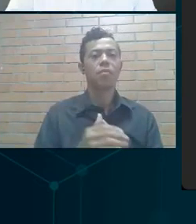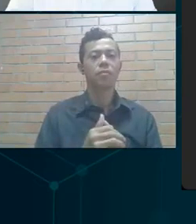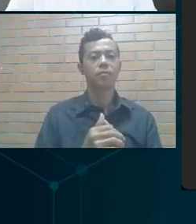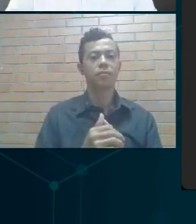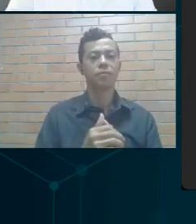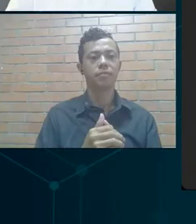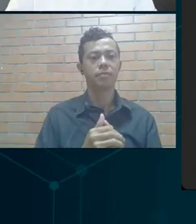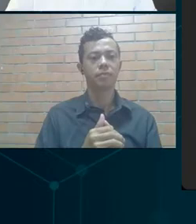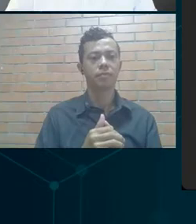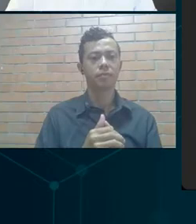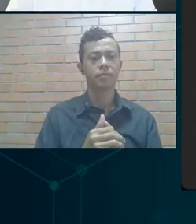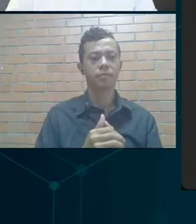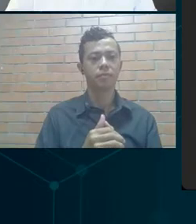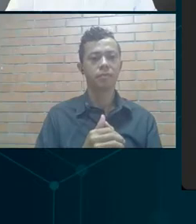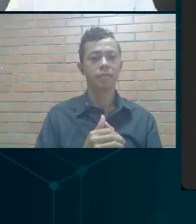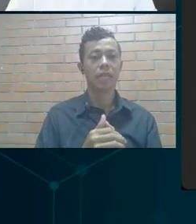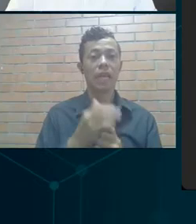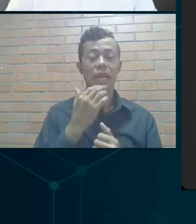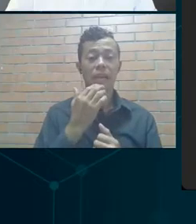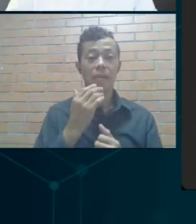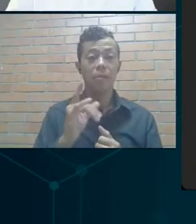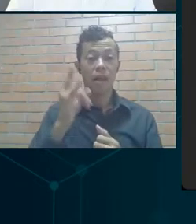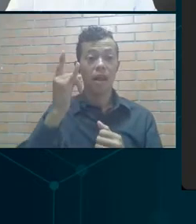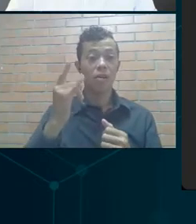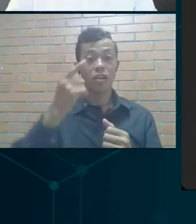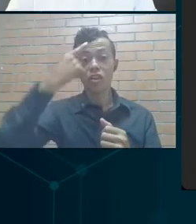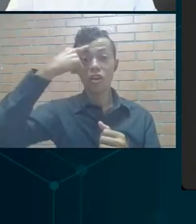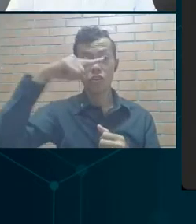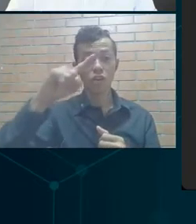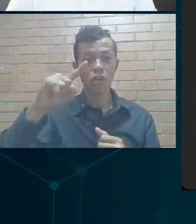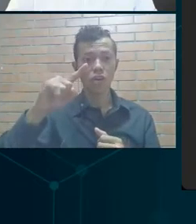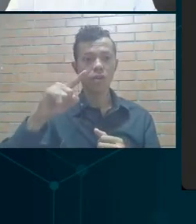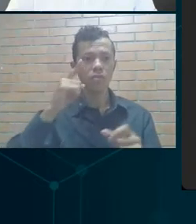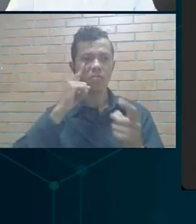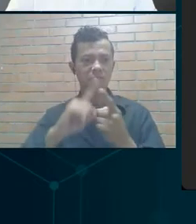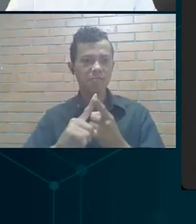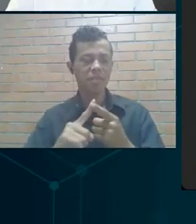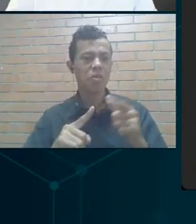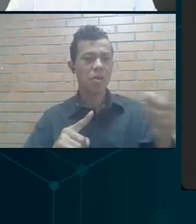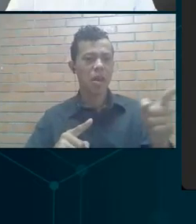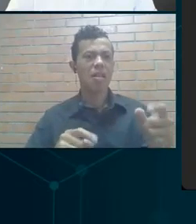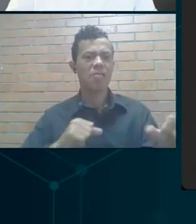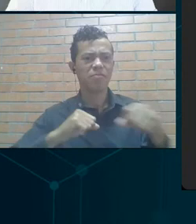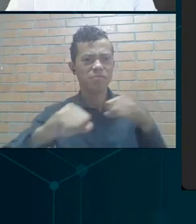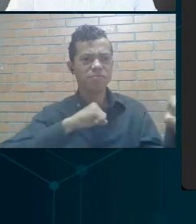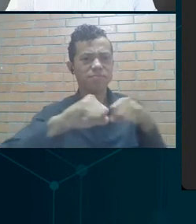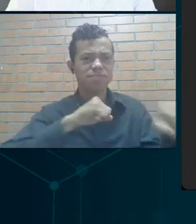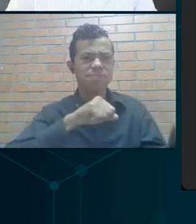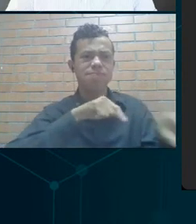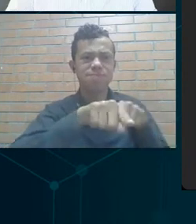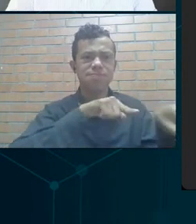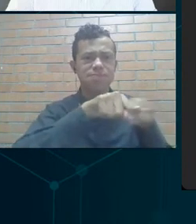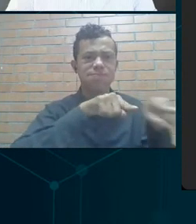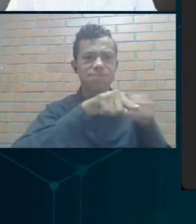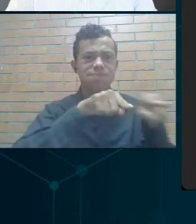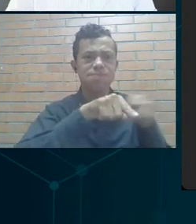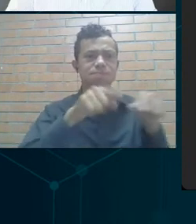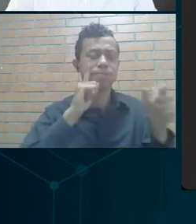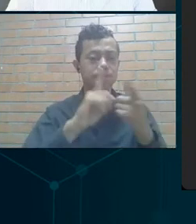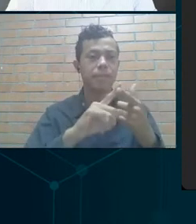nowhere to challenge some of the biggest companies in social media. And we're seeing that all the